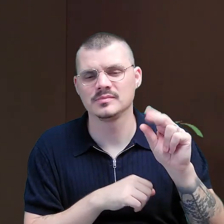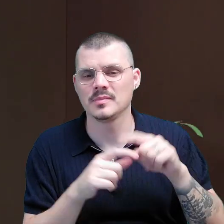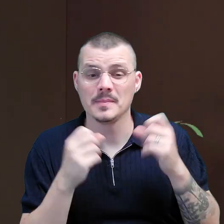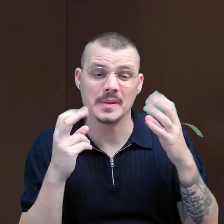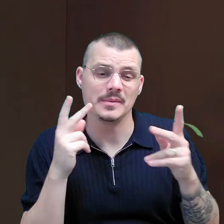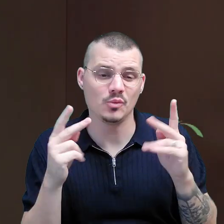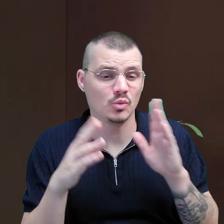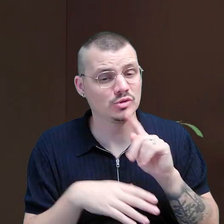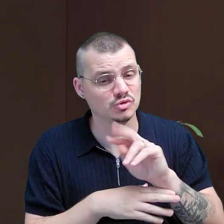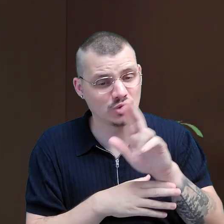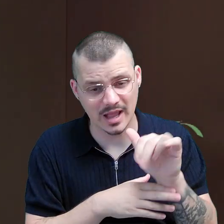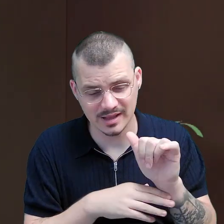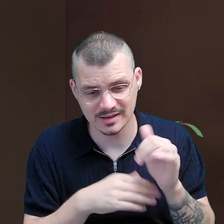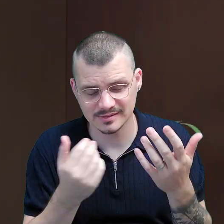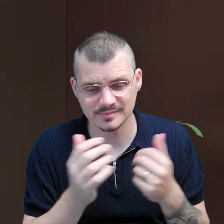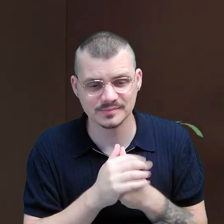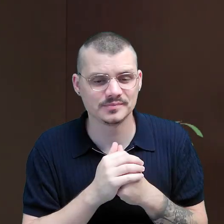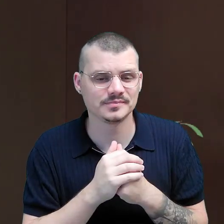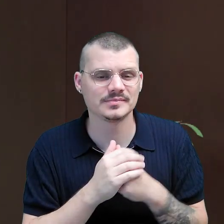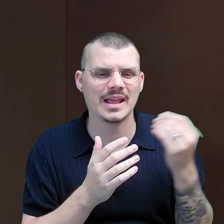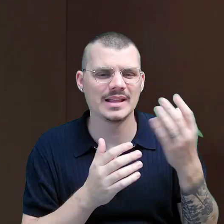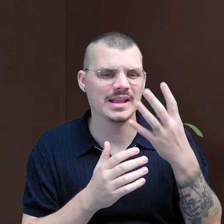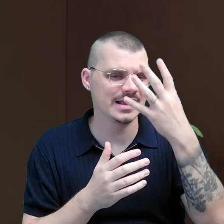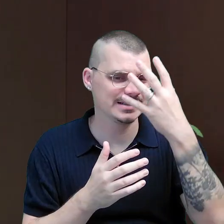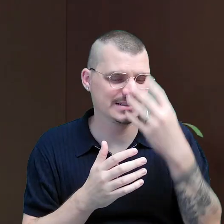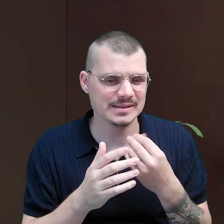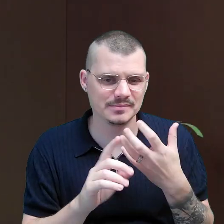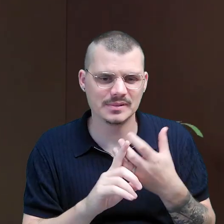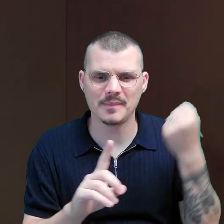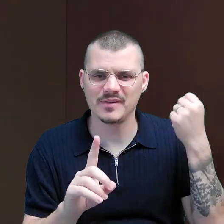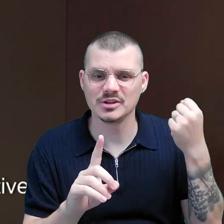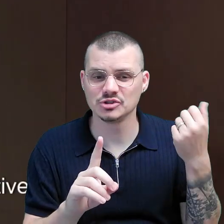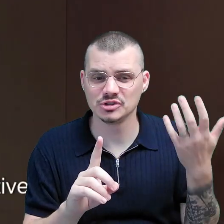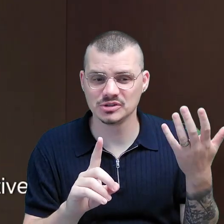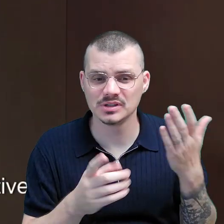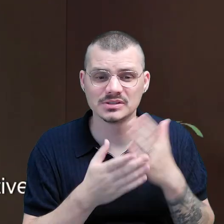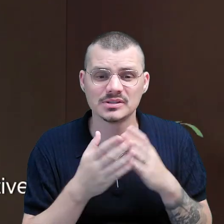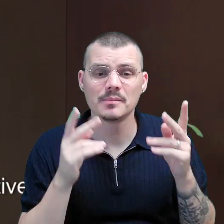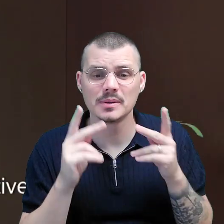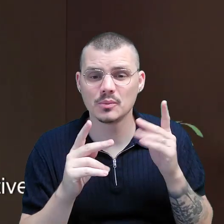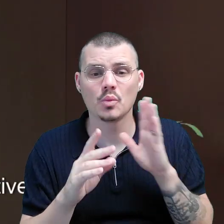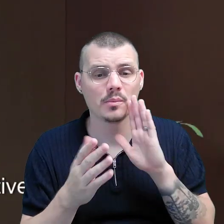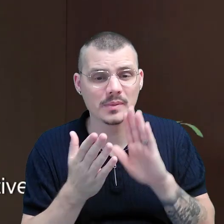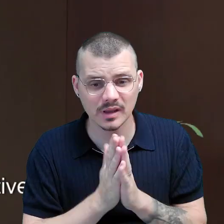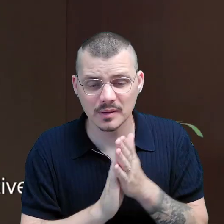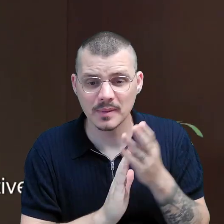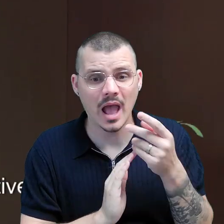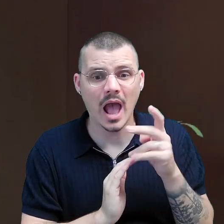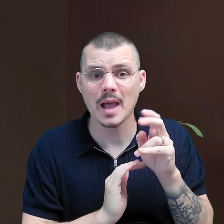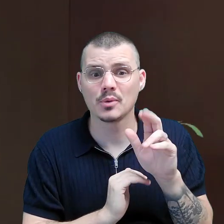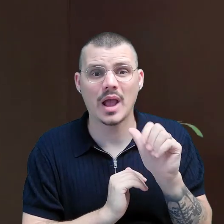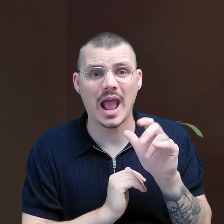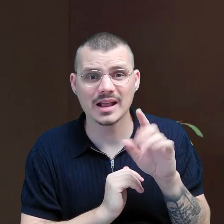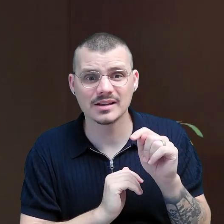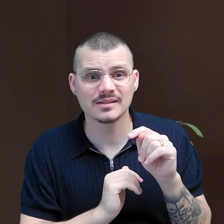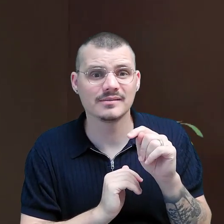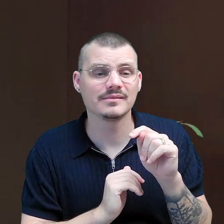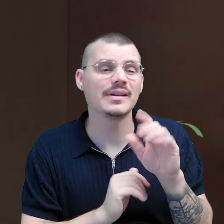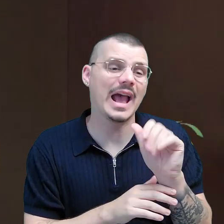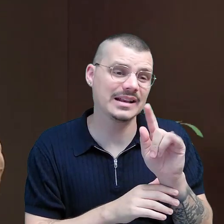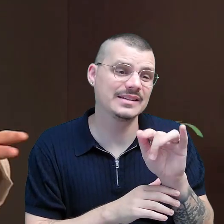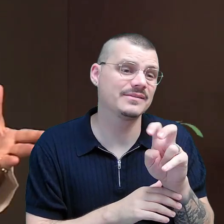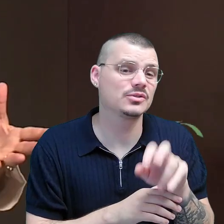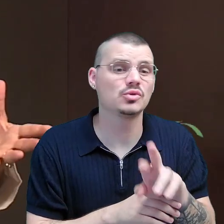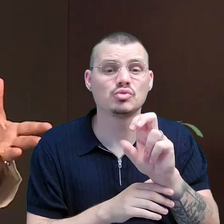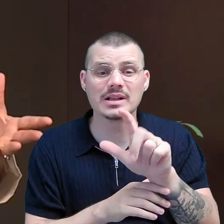will try. And sleep deprivation. Some people will become very hyperactive and restless